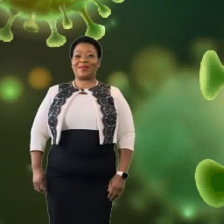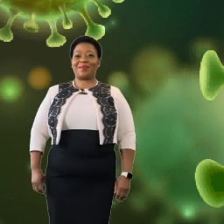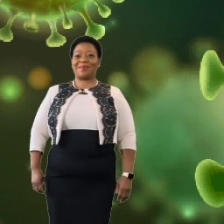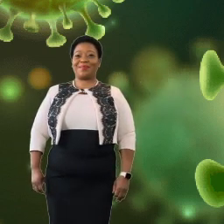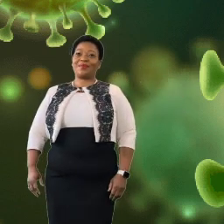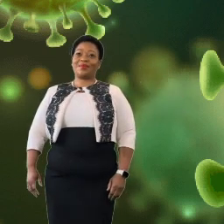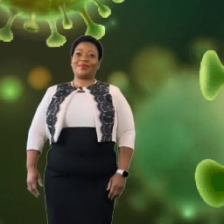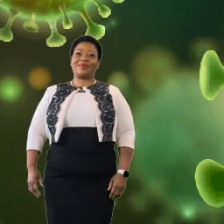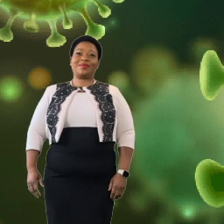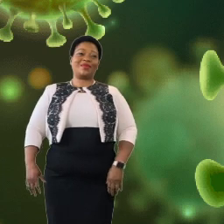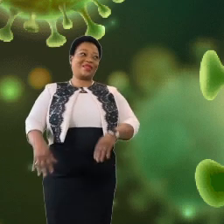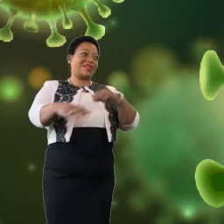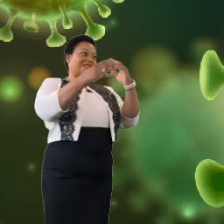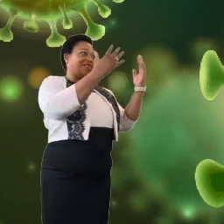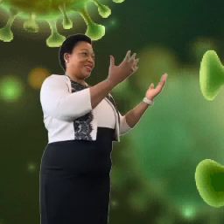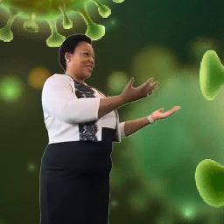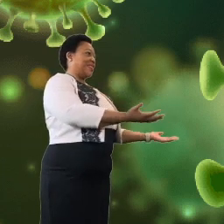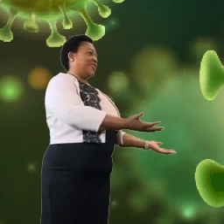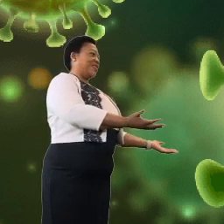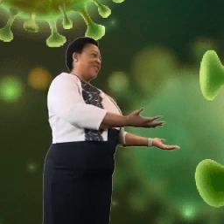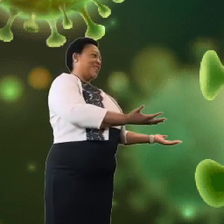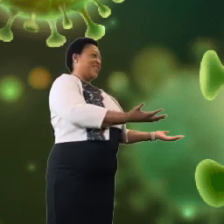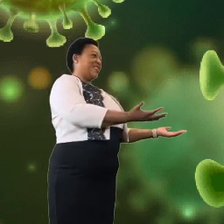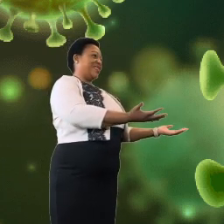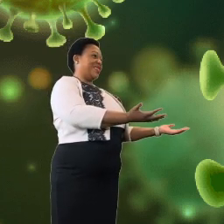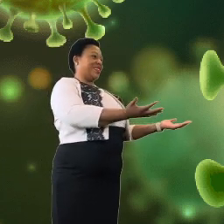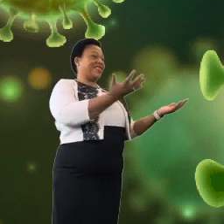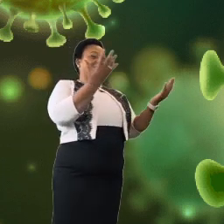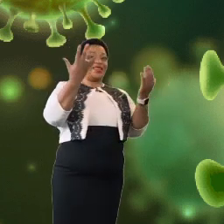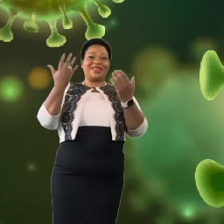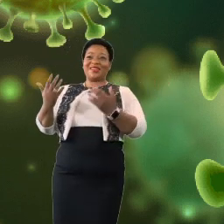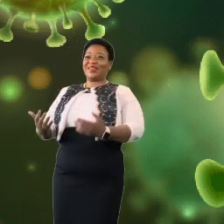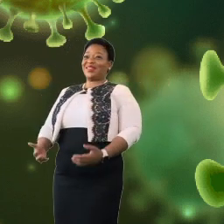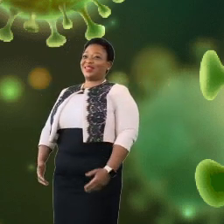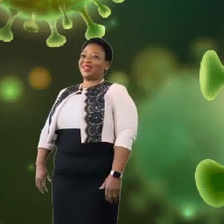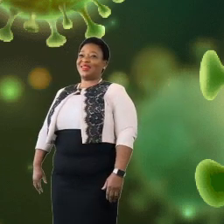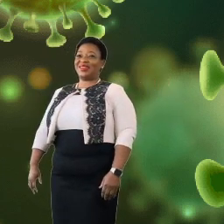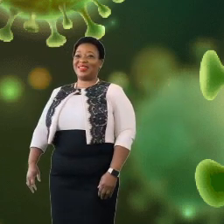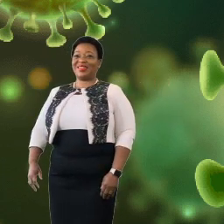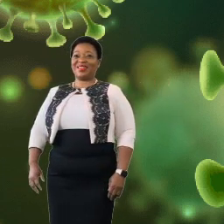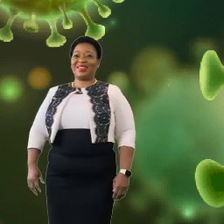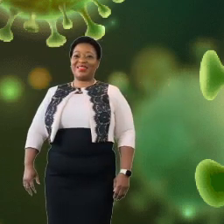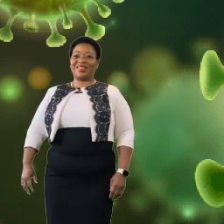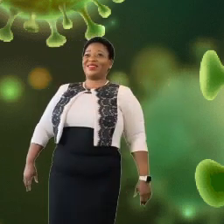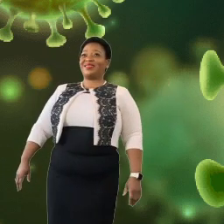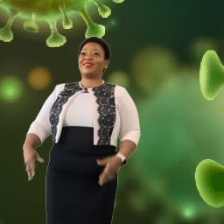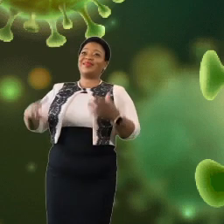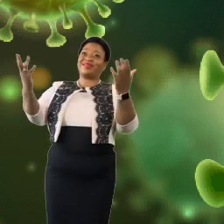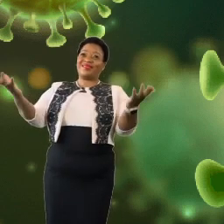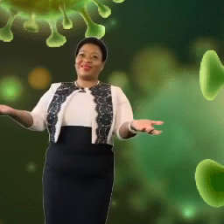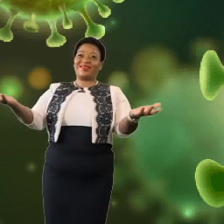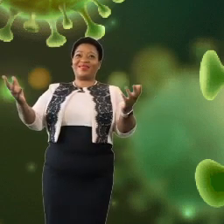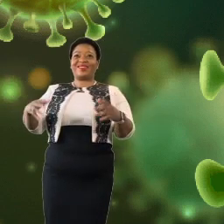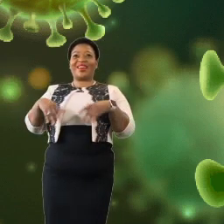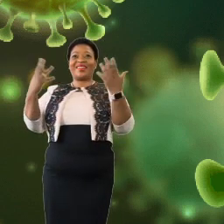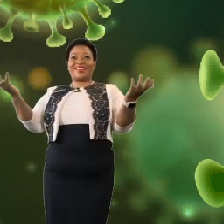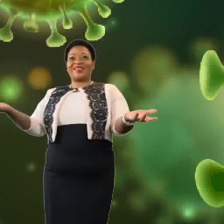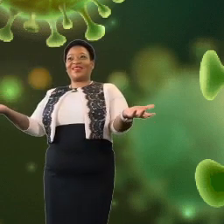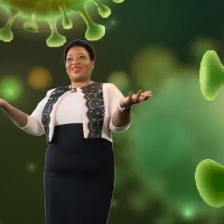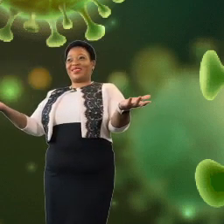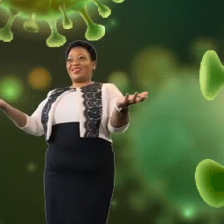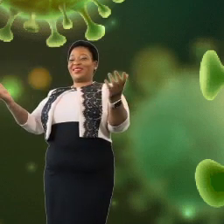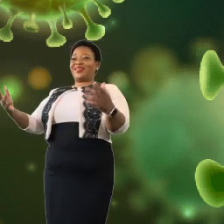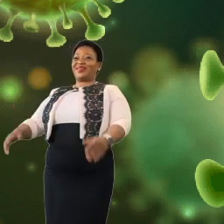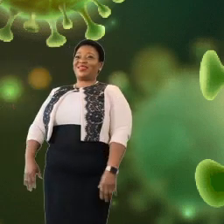governance happening here. But there are a number of best practices that we can, I